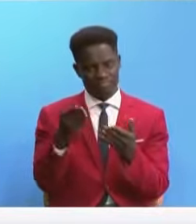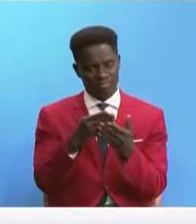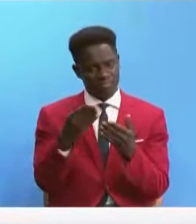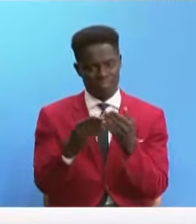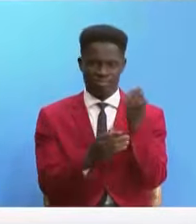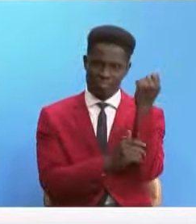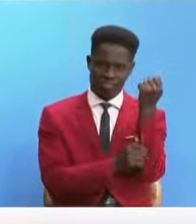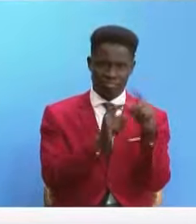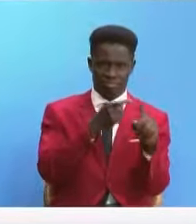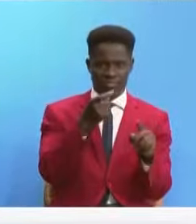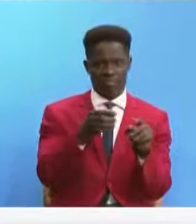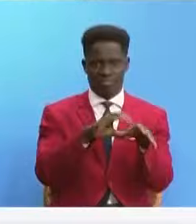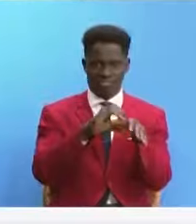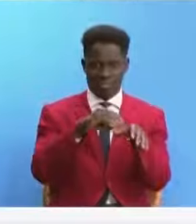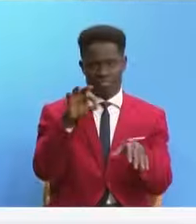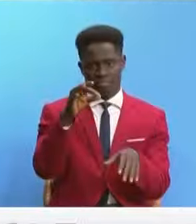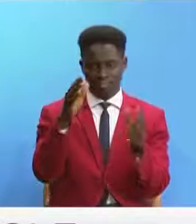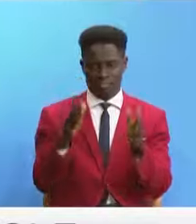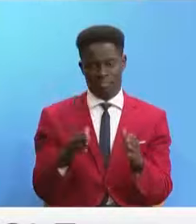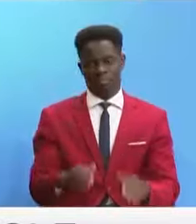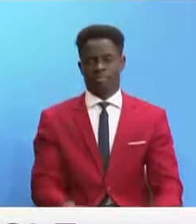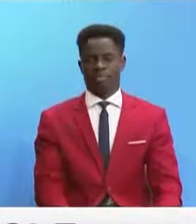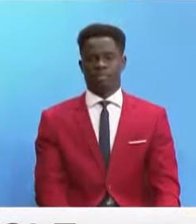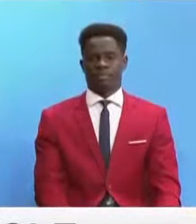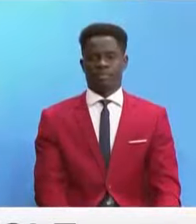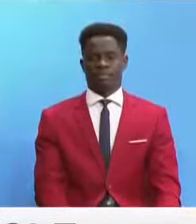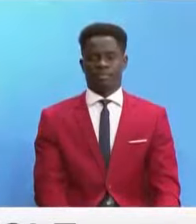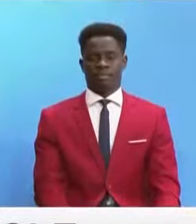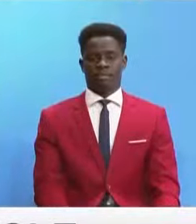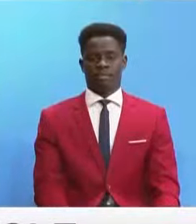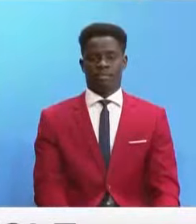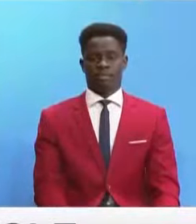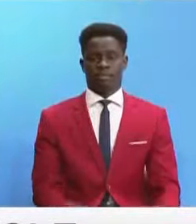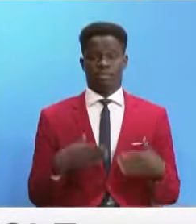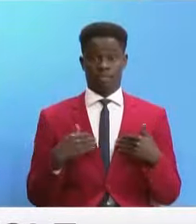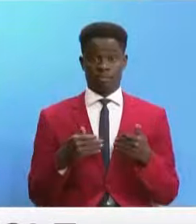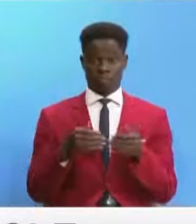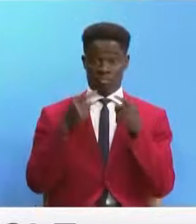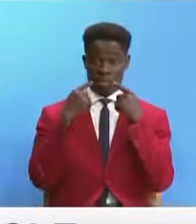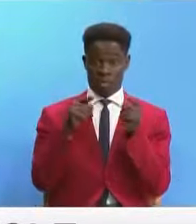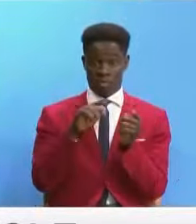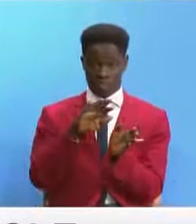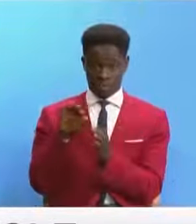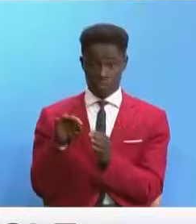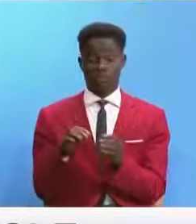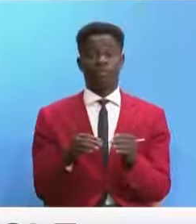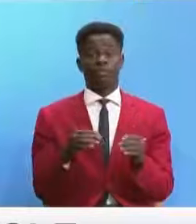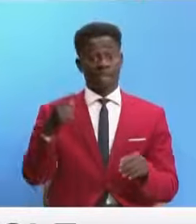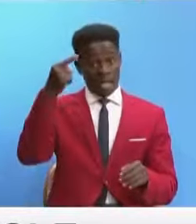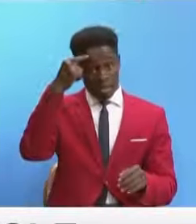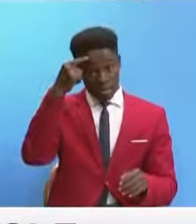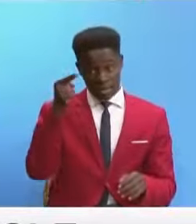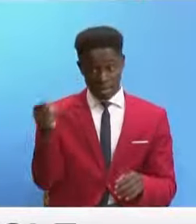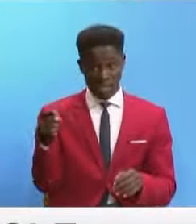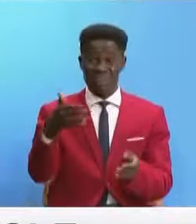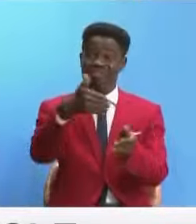Beatrice Infla for Zanis News in Lusaka. In health news, government has handed over a brand new vehicle to